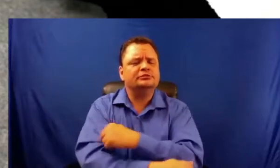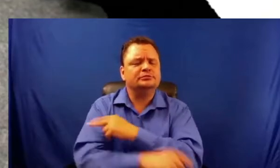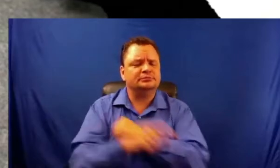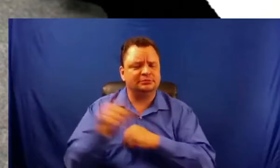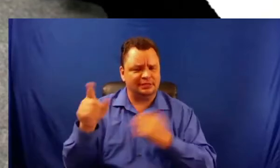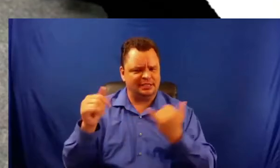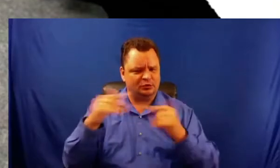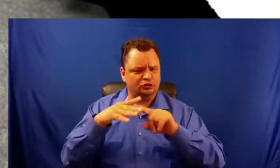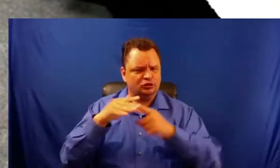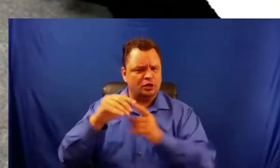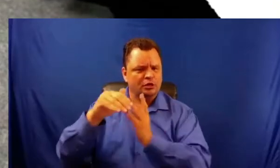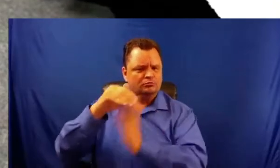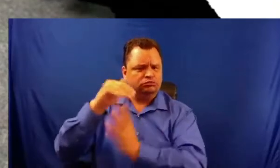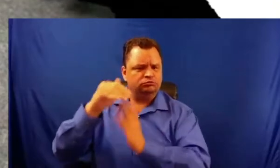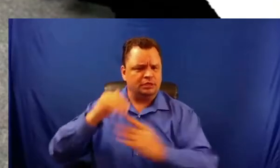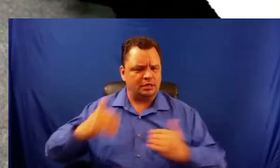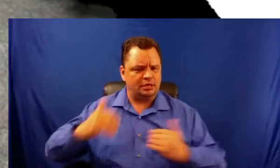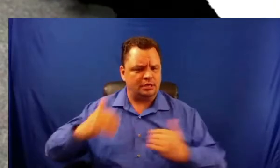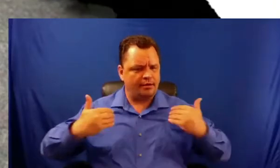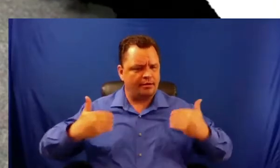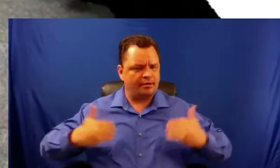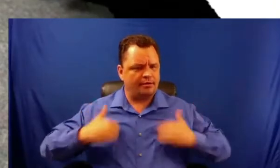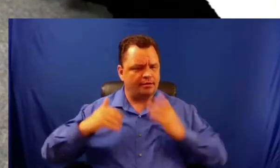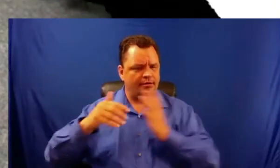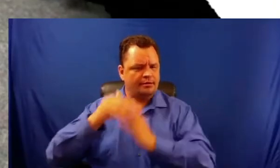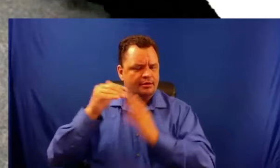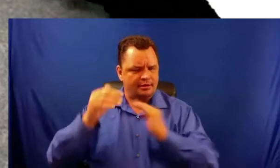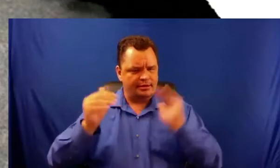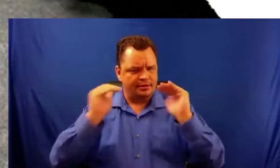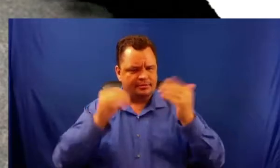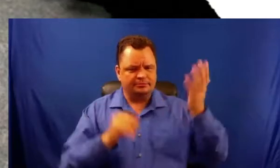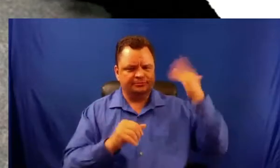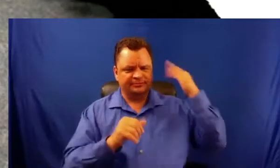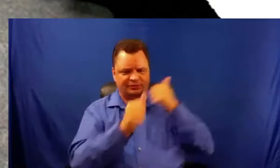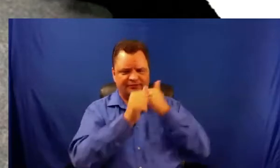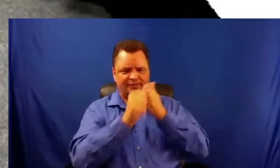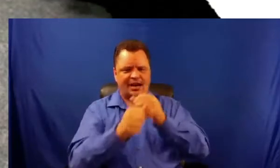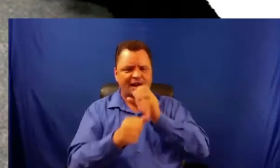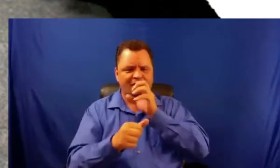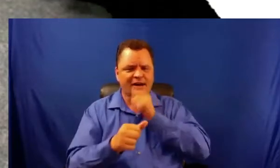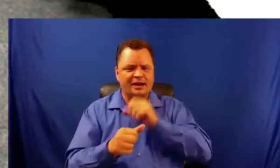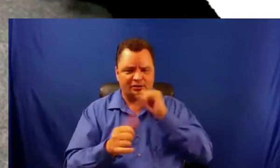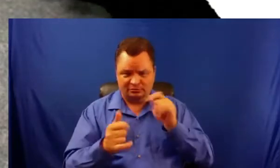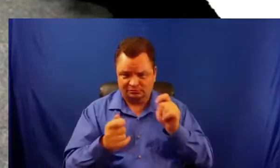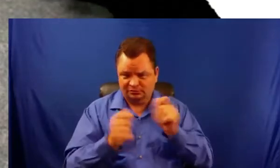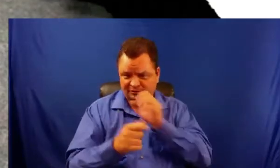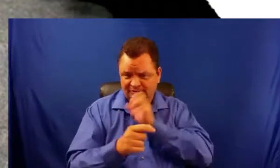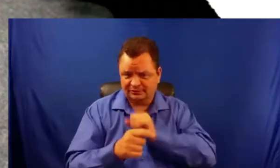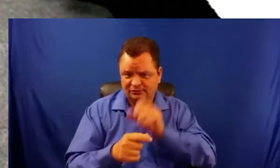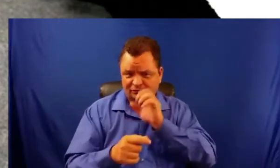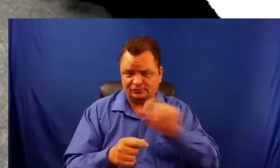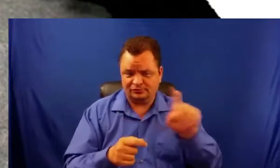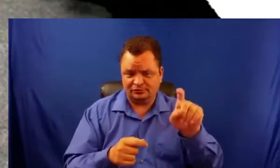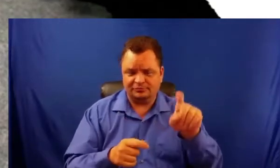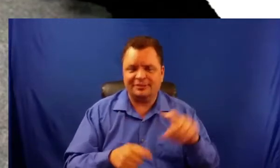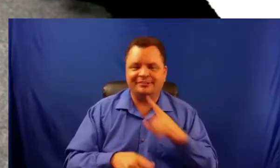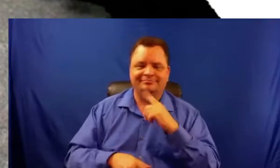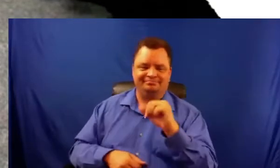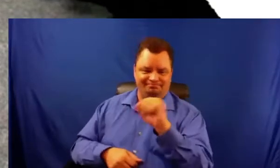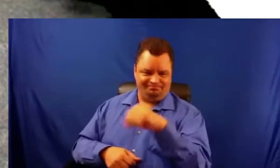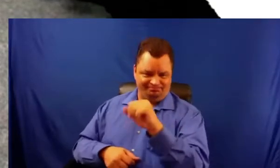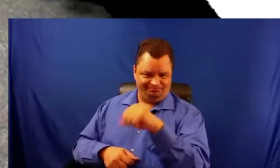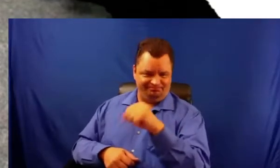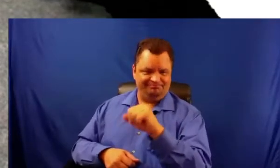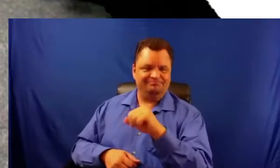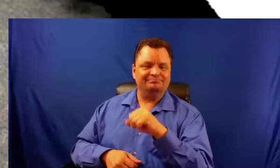spikes. And are we tracking that? We are, and we actually have a little bit of a slide to show the age demographics of our cases. But you're